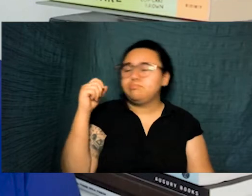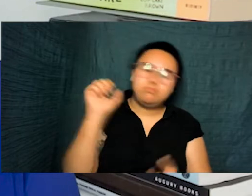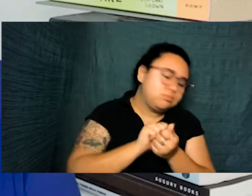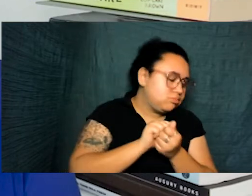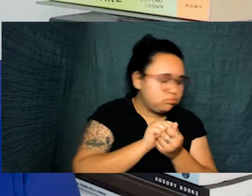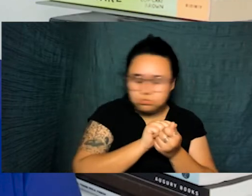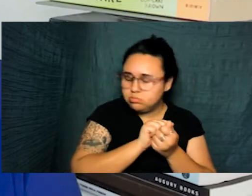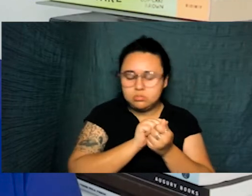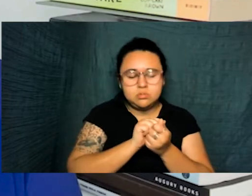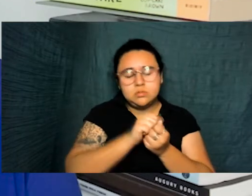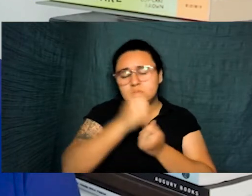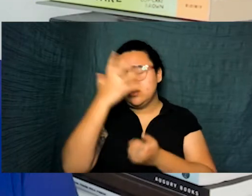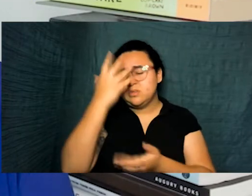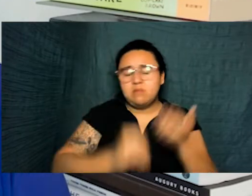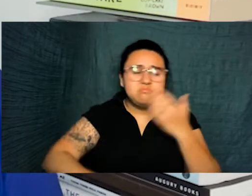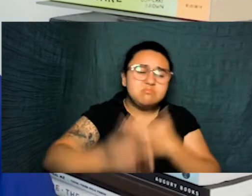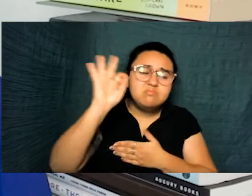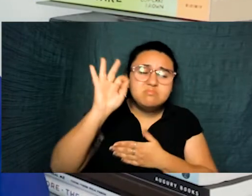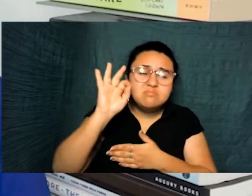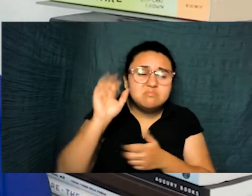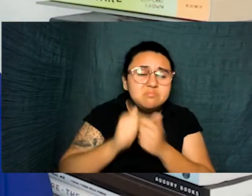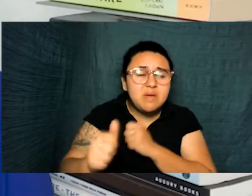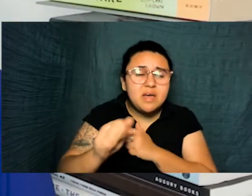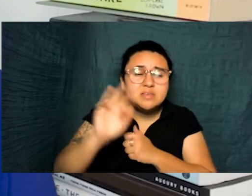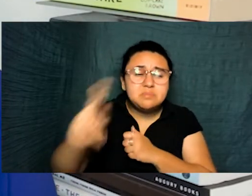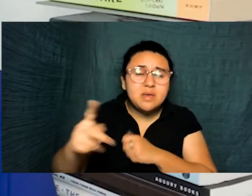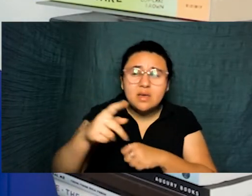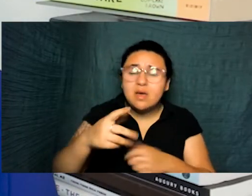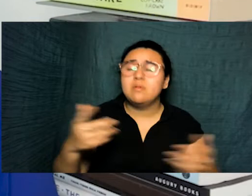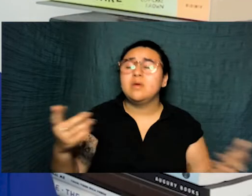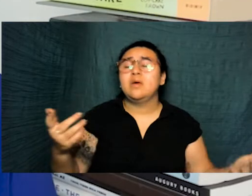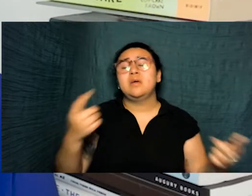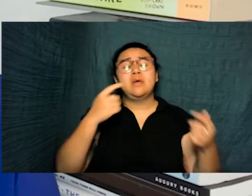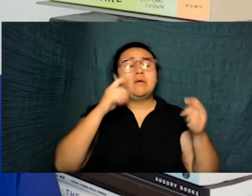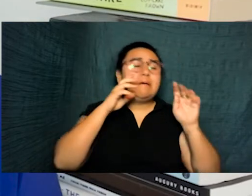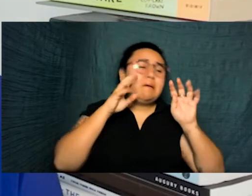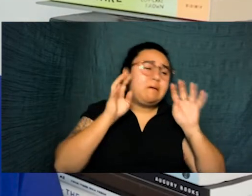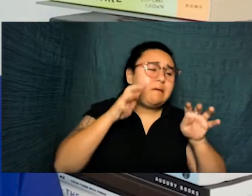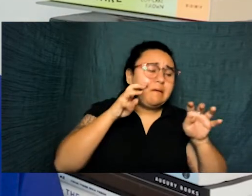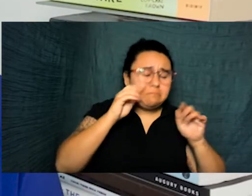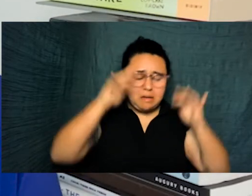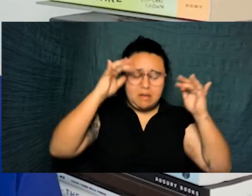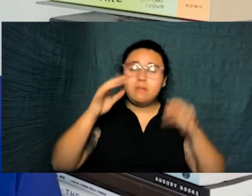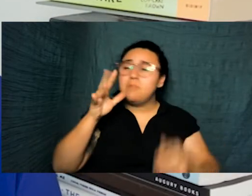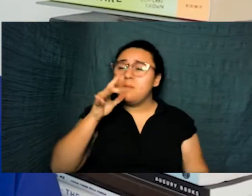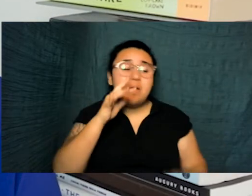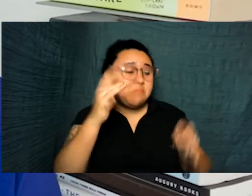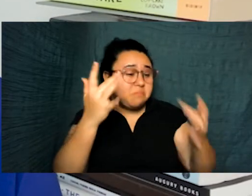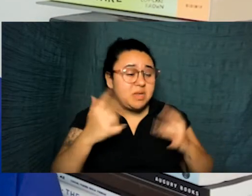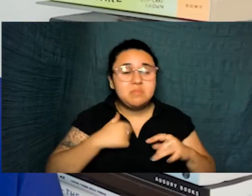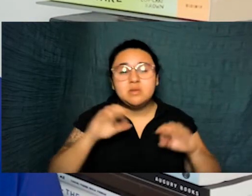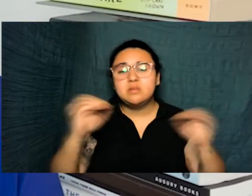slept past her pickup time. I started to cry, but my mother had no pity for me, and she continued her